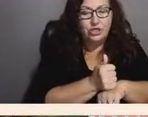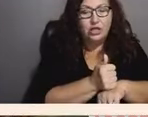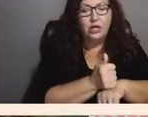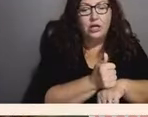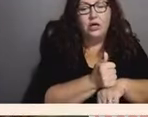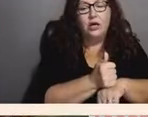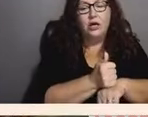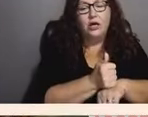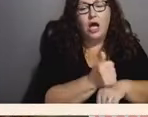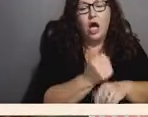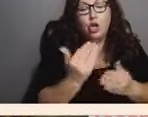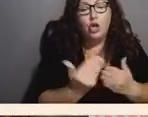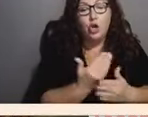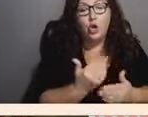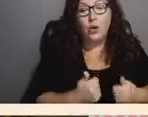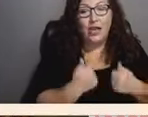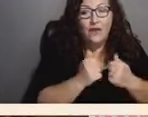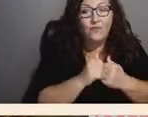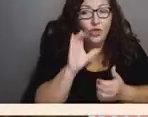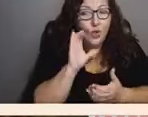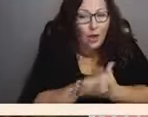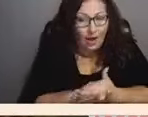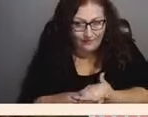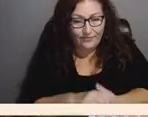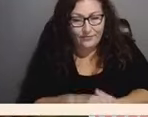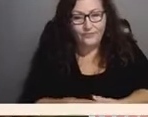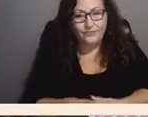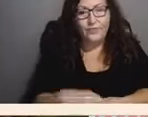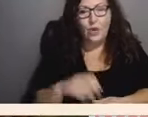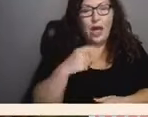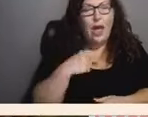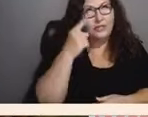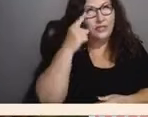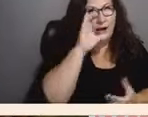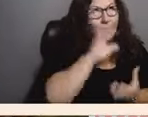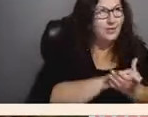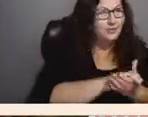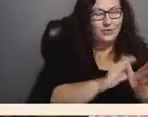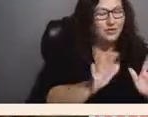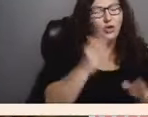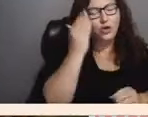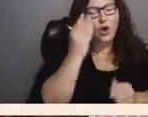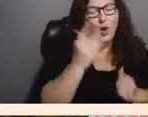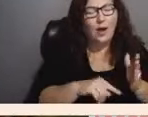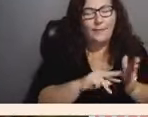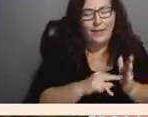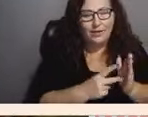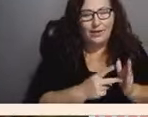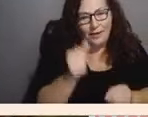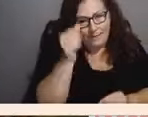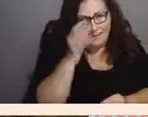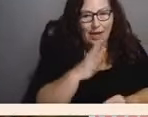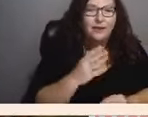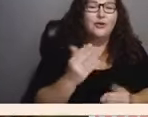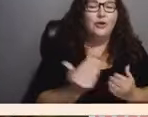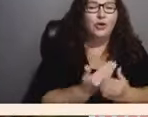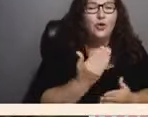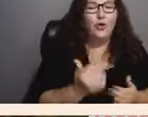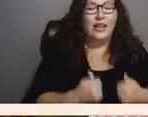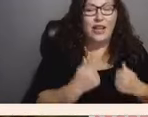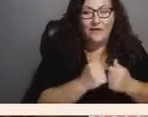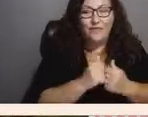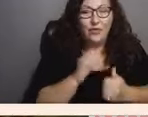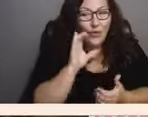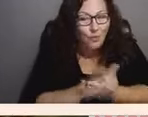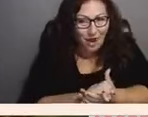new life with your wife. Okay, I was thinking husband and wife. You know what I'm saying. This man, new life with your wife. Okay, I'm not